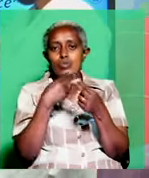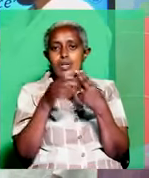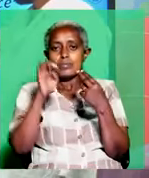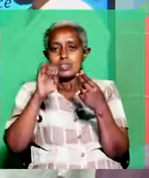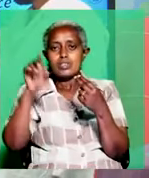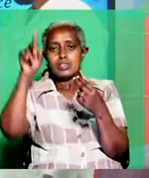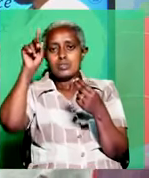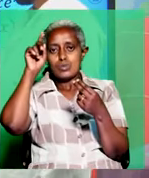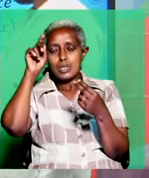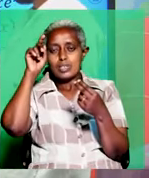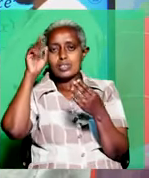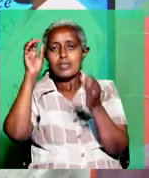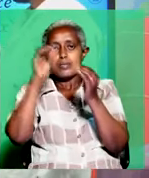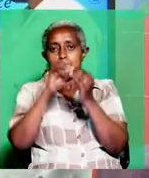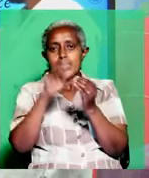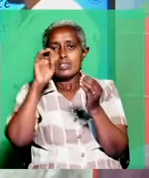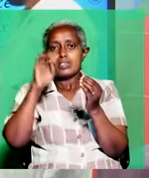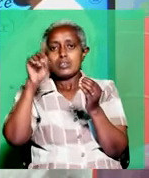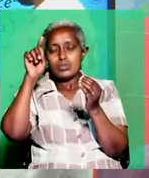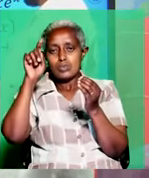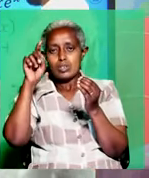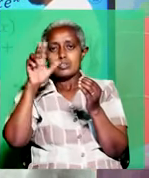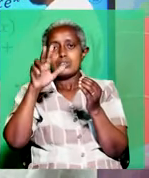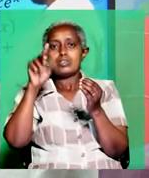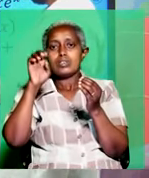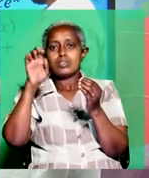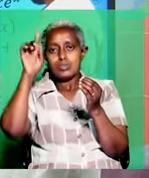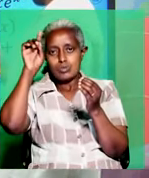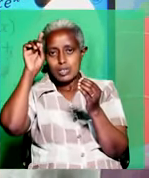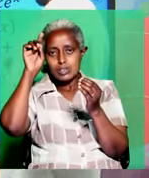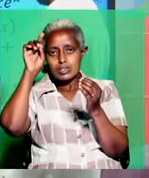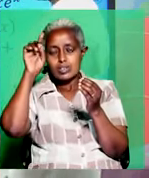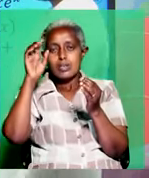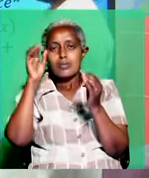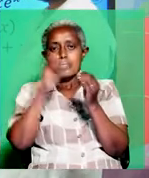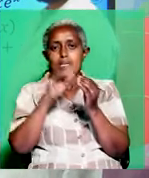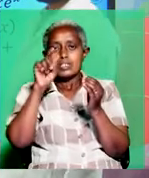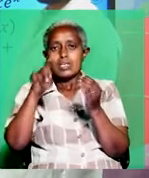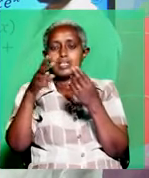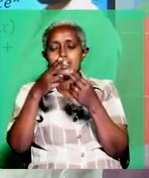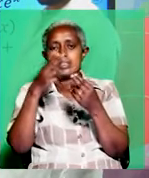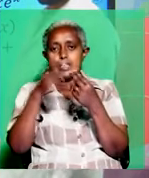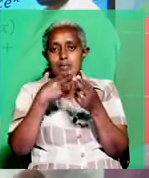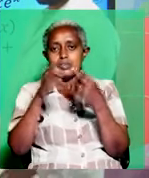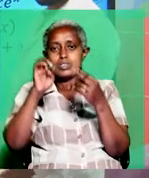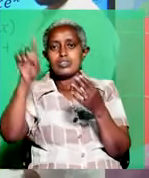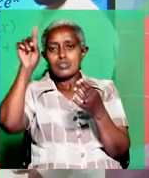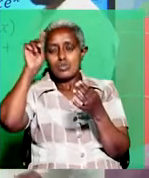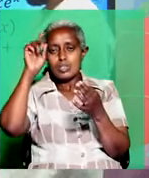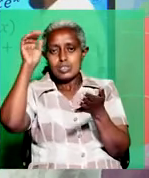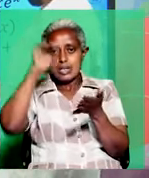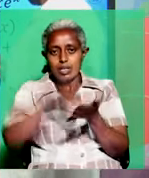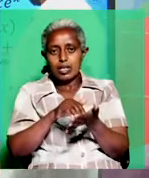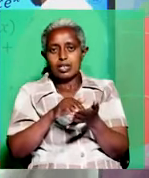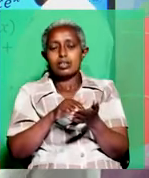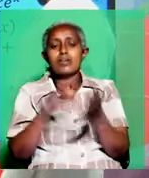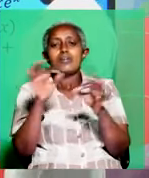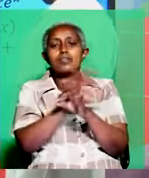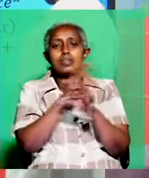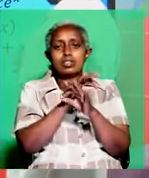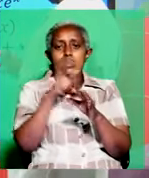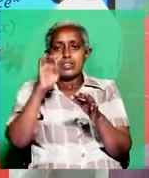raised to x plus e raised to x, it is 3 e raised to x plus x times e raised to x. Again, factoring